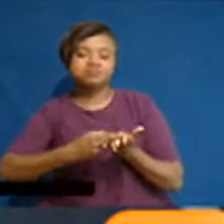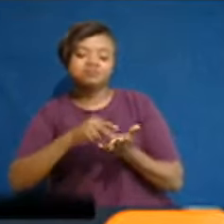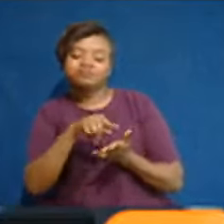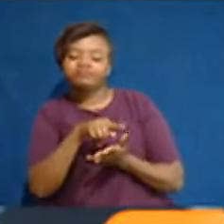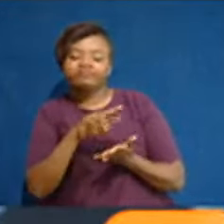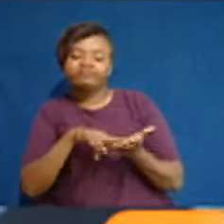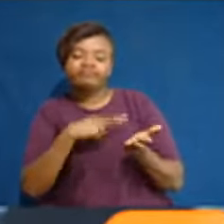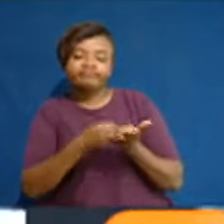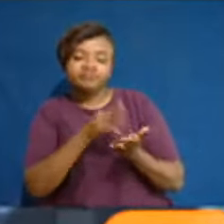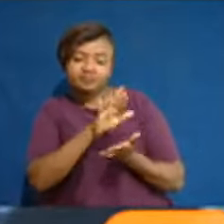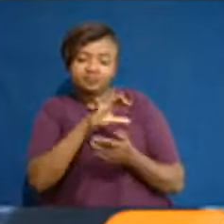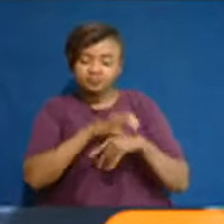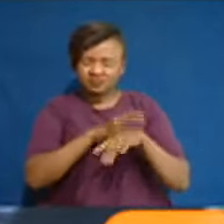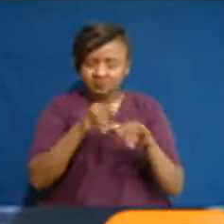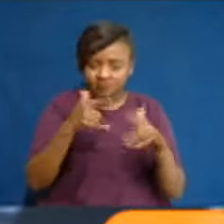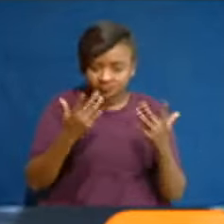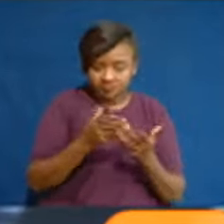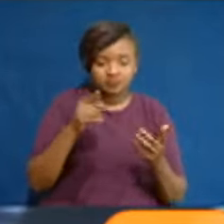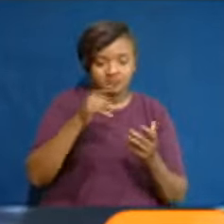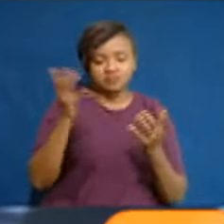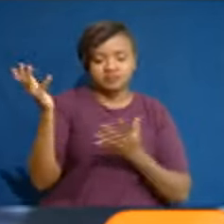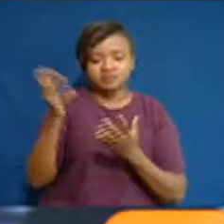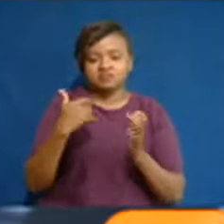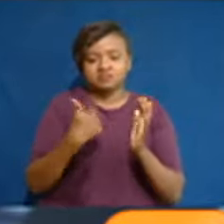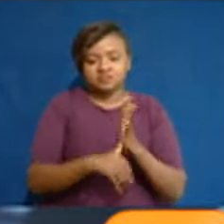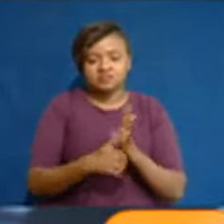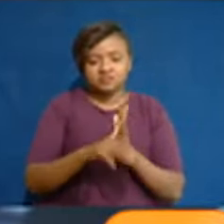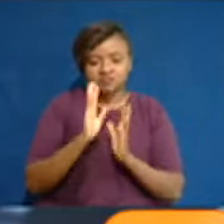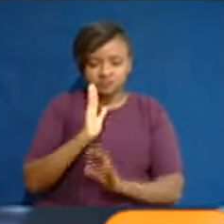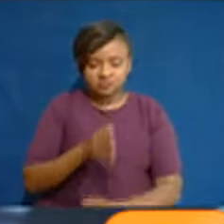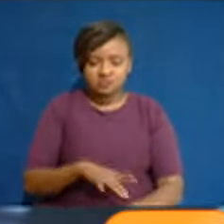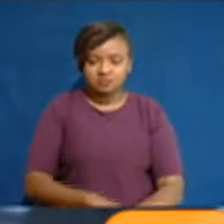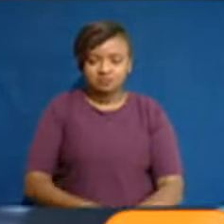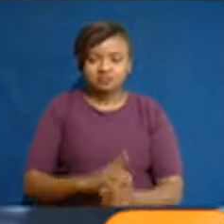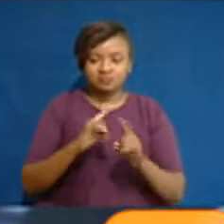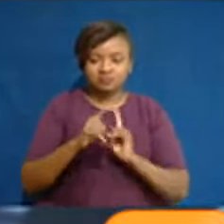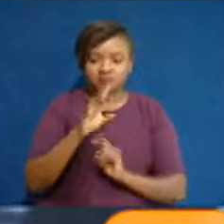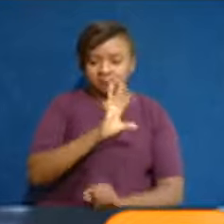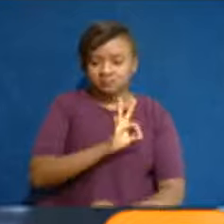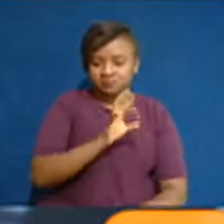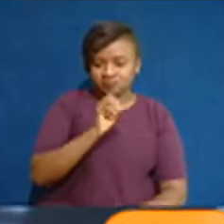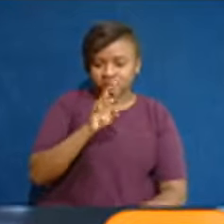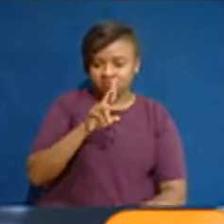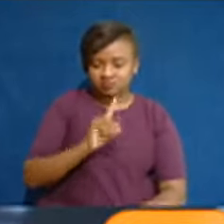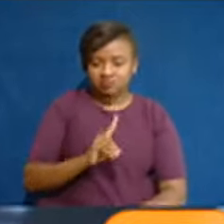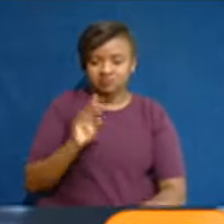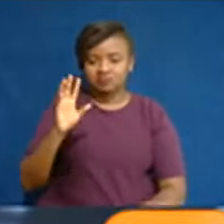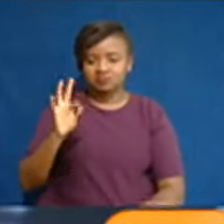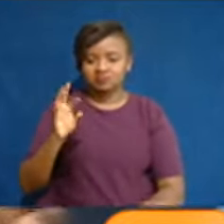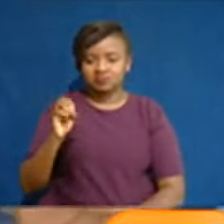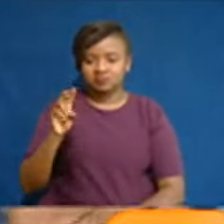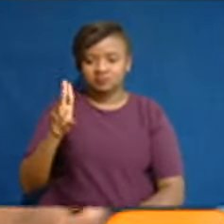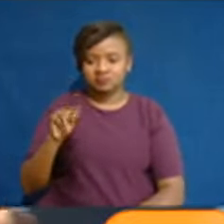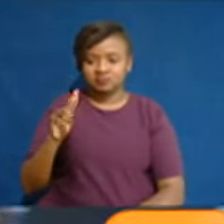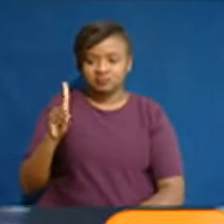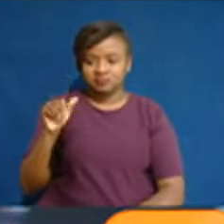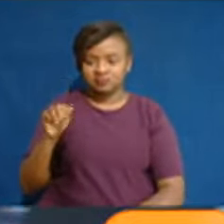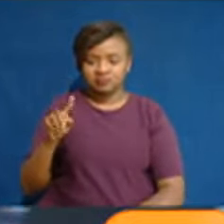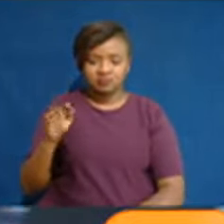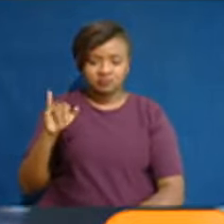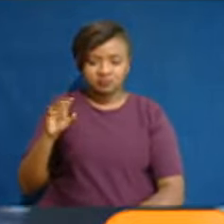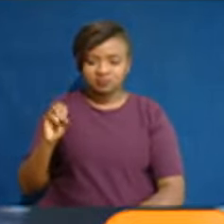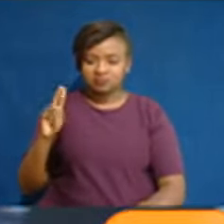curious about that, you know, this really bizarre attack on the Ford Foundation, that the Ford Foundation has actually been at the forefront of supporting a whole range